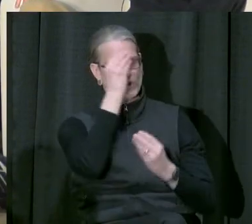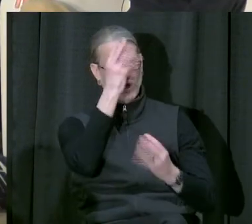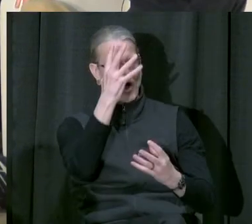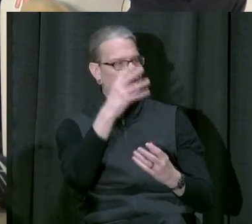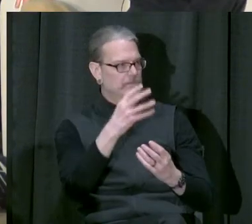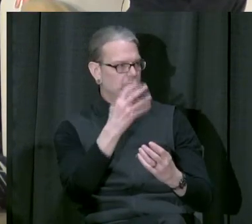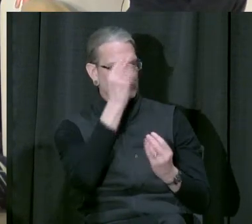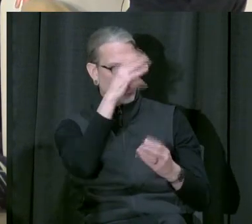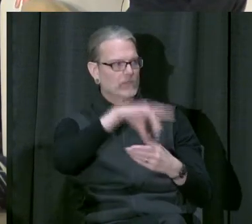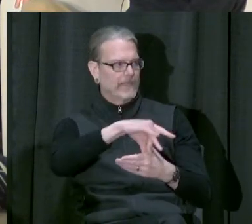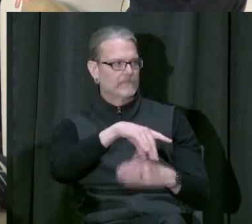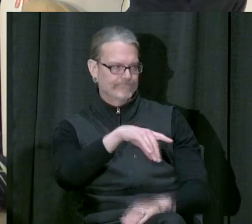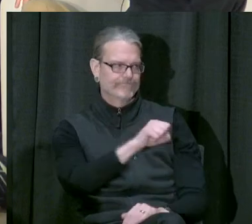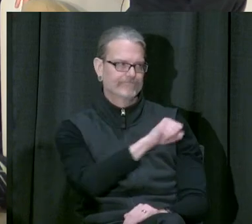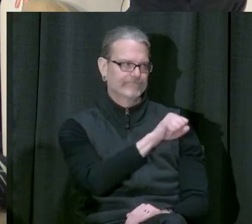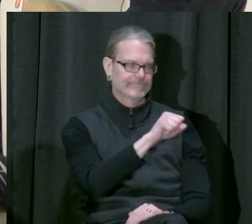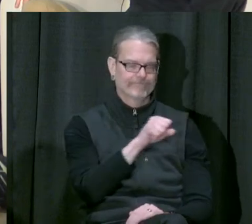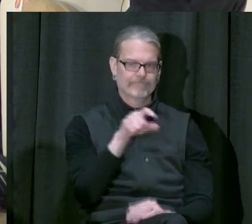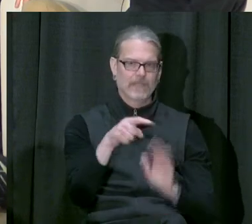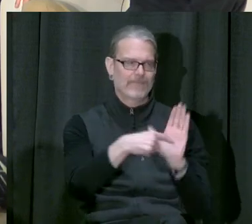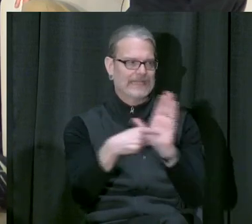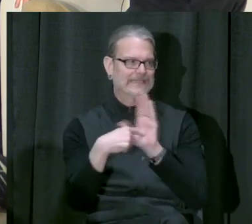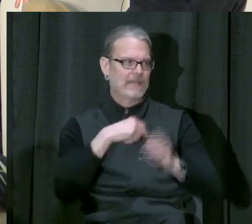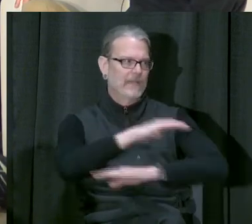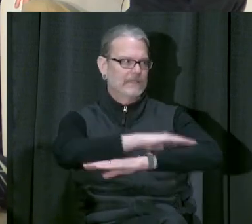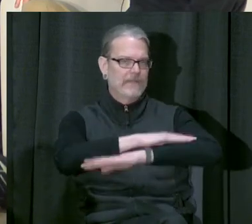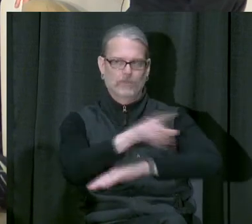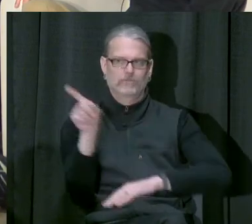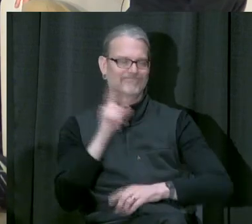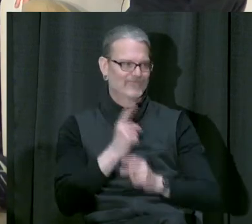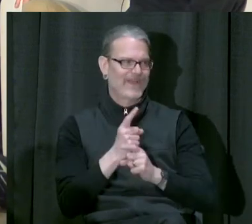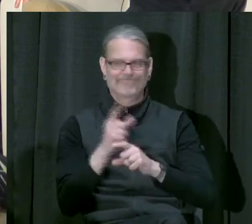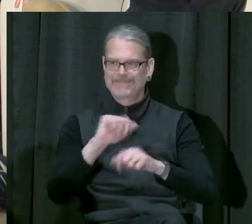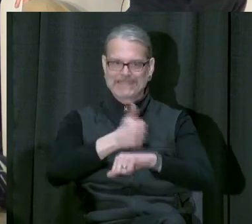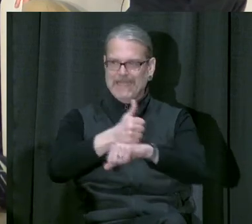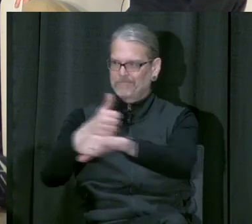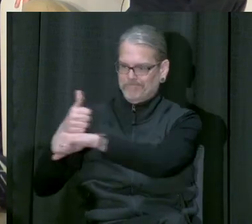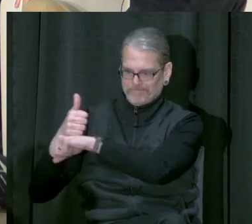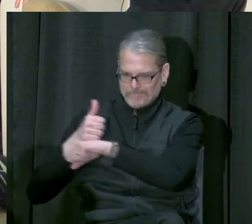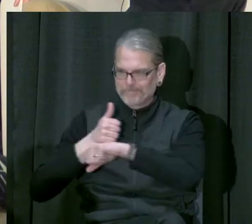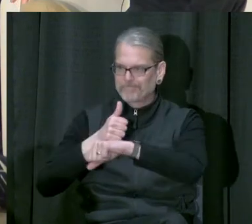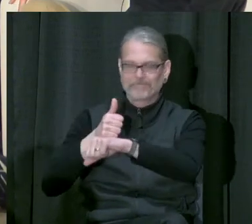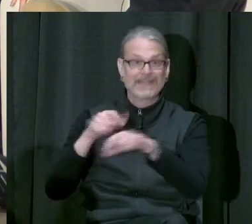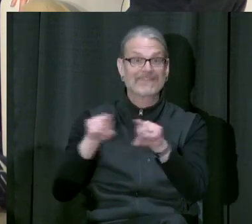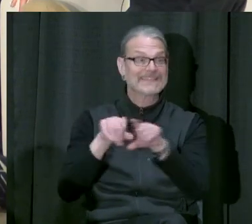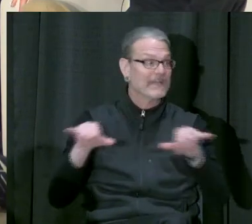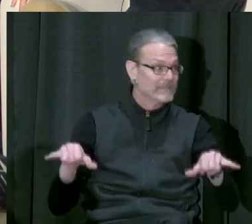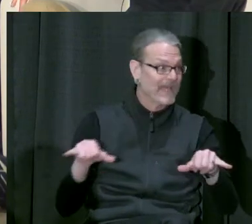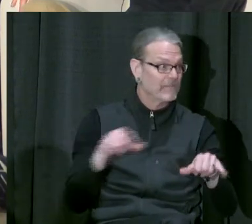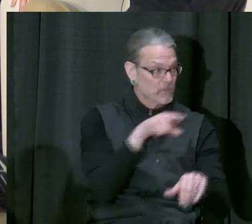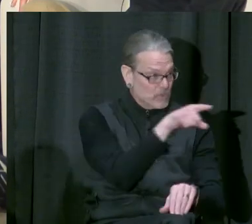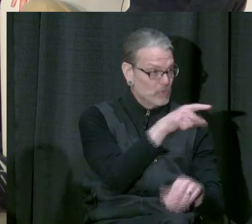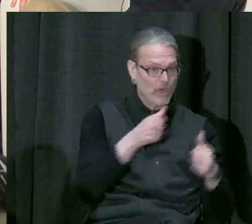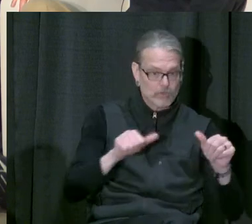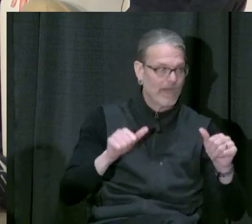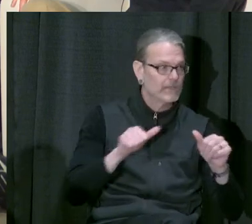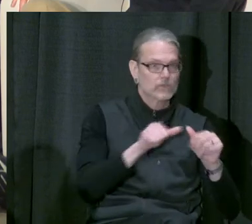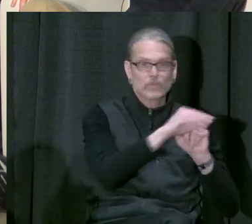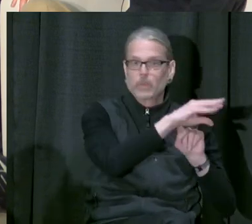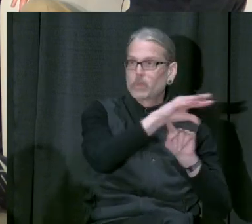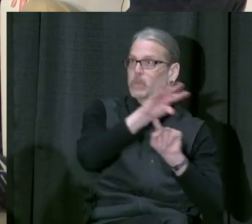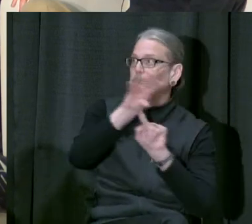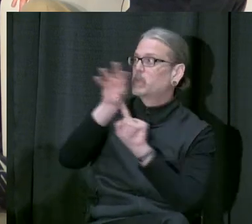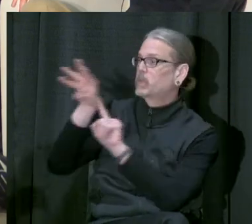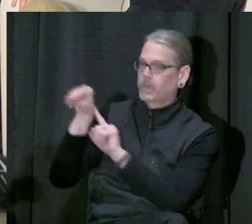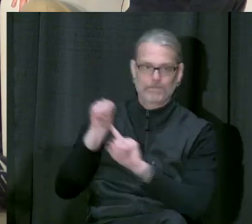me, talking about the exhibit hall, and that's the thing. You're right, it gets set up. The exhibitors are setting up the same time that you're trying to set up and get a